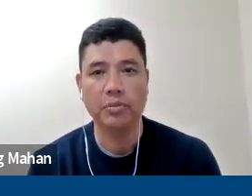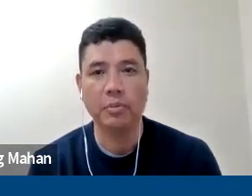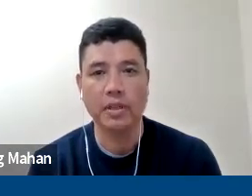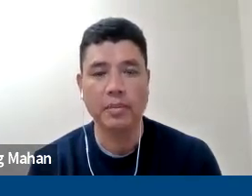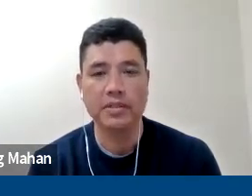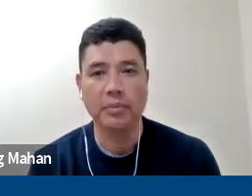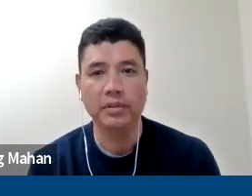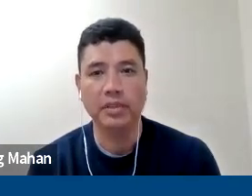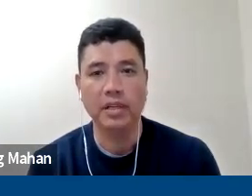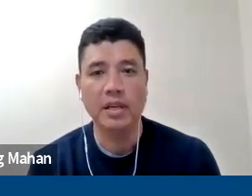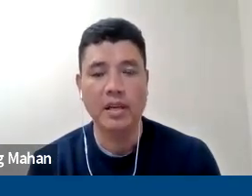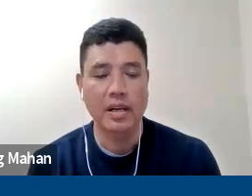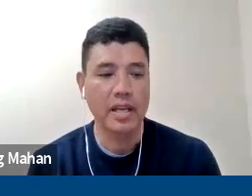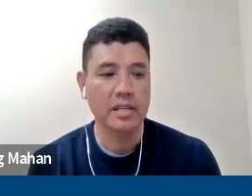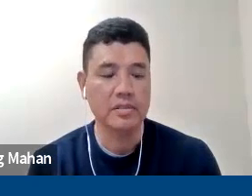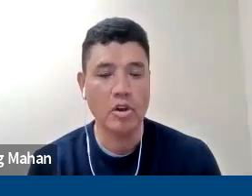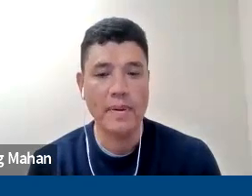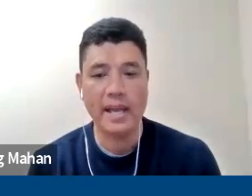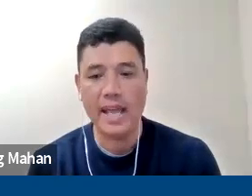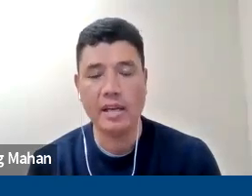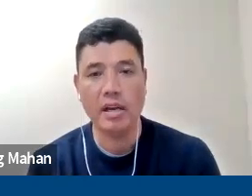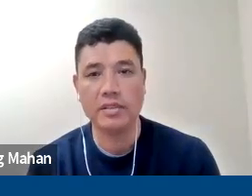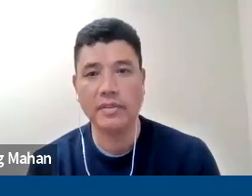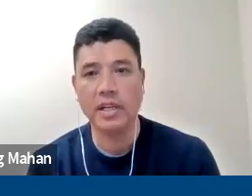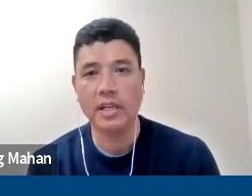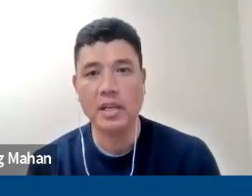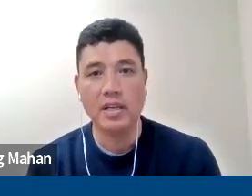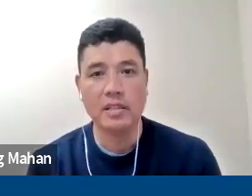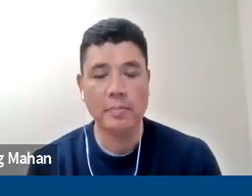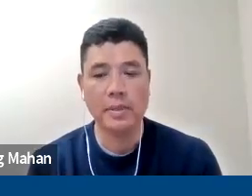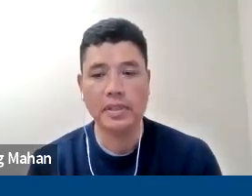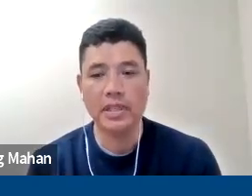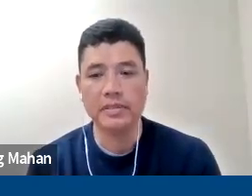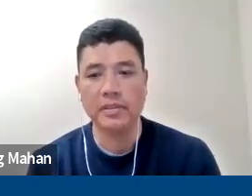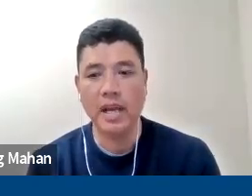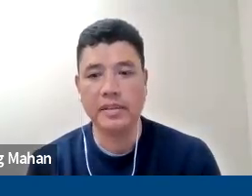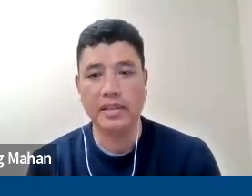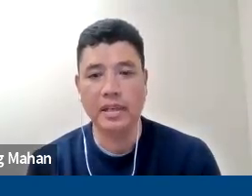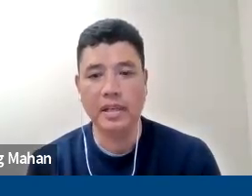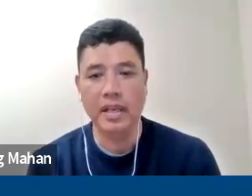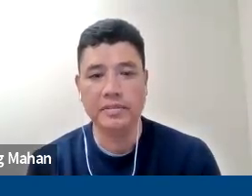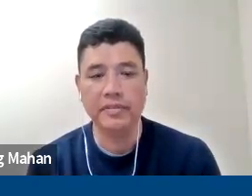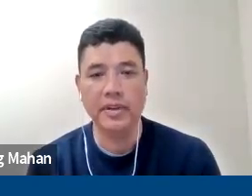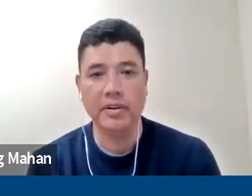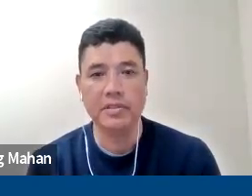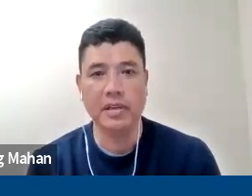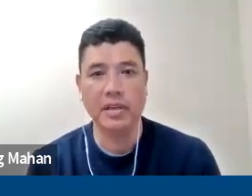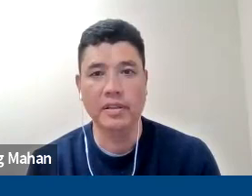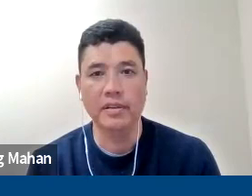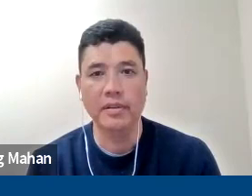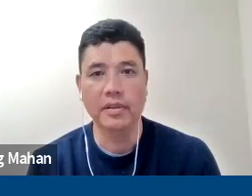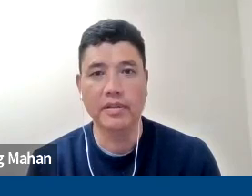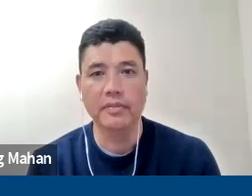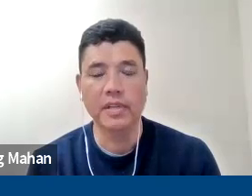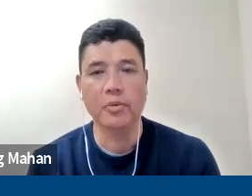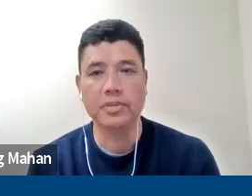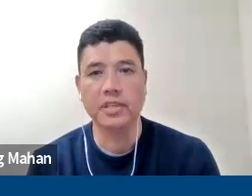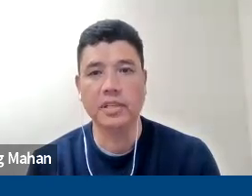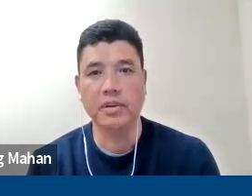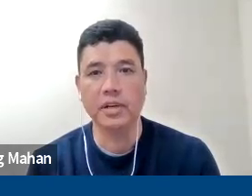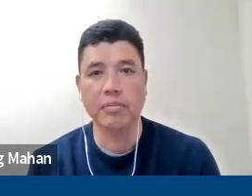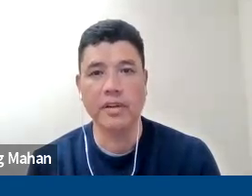in almost all of our regions for snowpack. I think the highest we got is